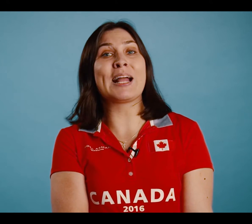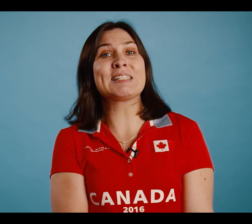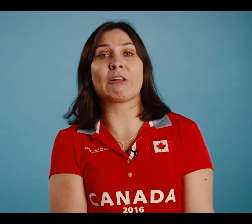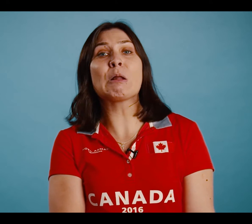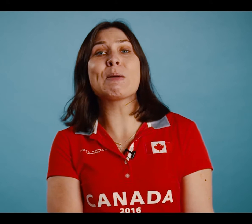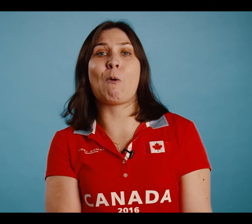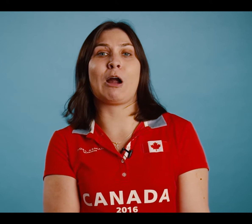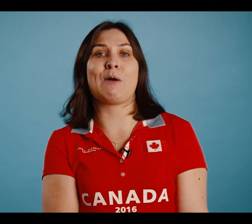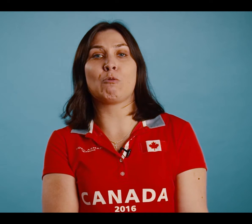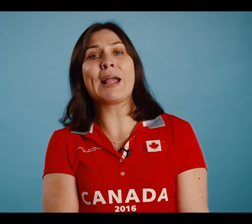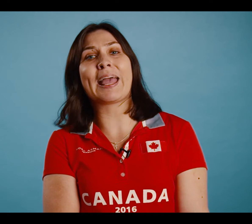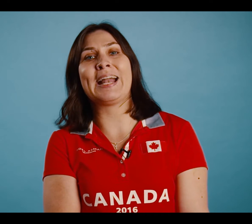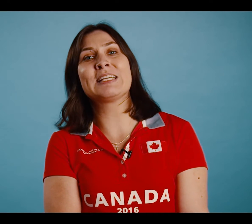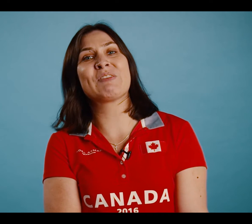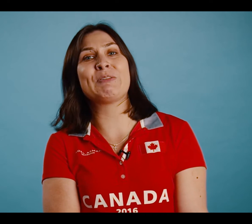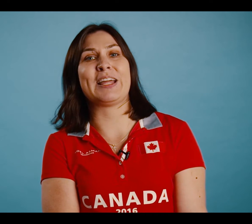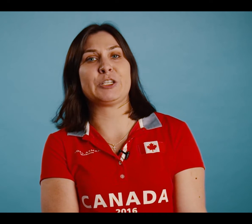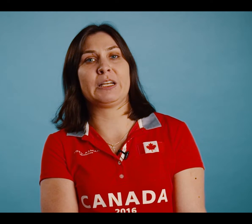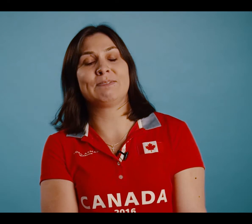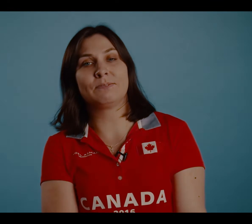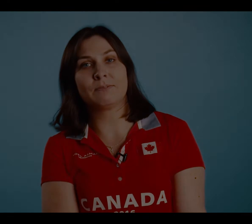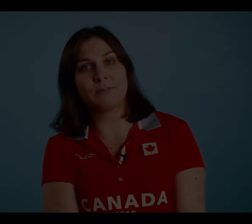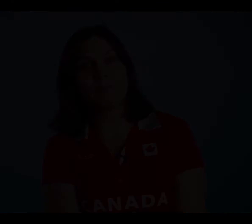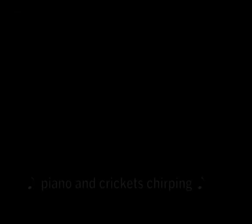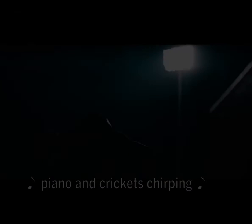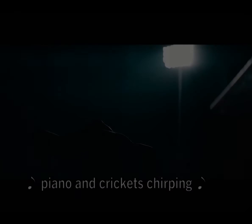that explains a little bit more about Rick and his foundation.